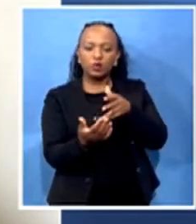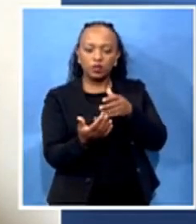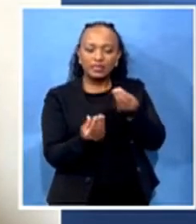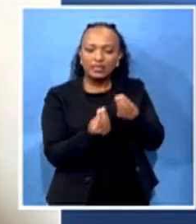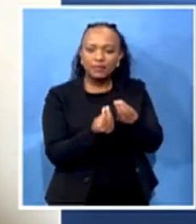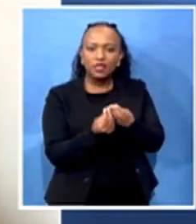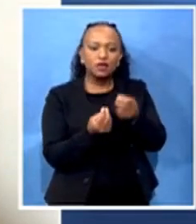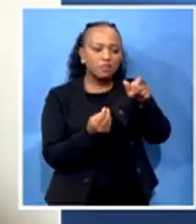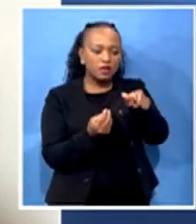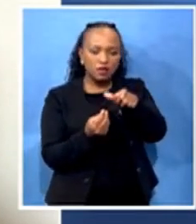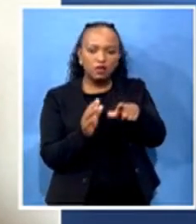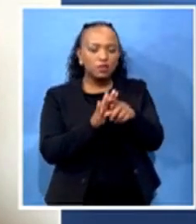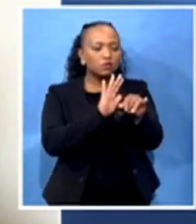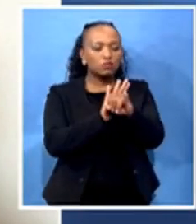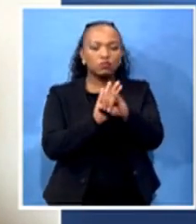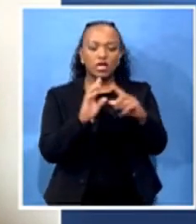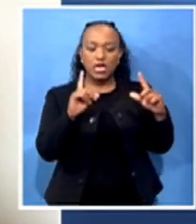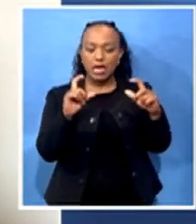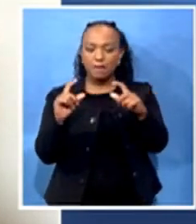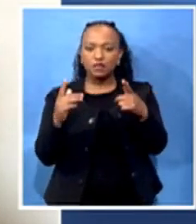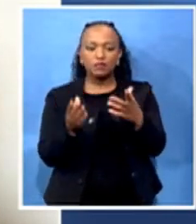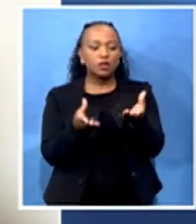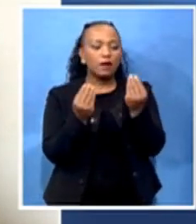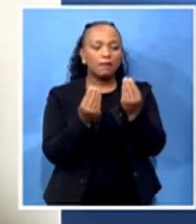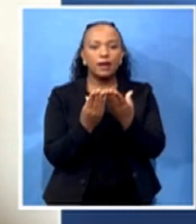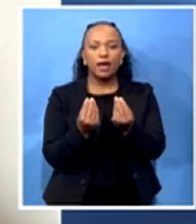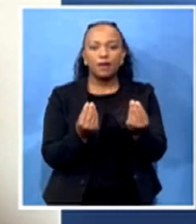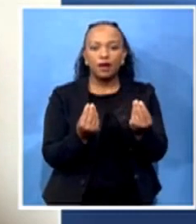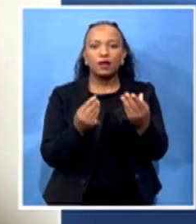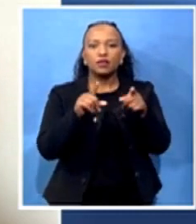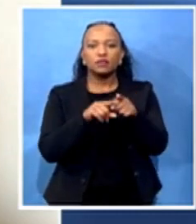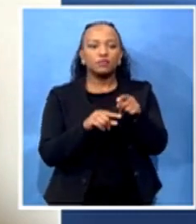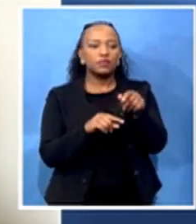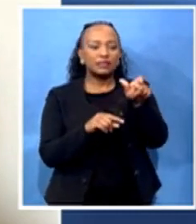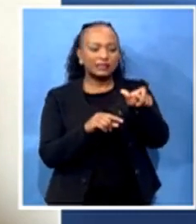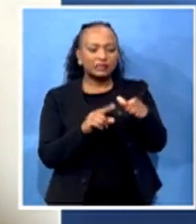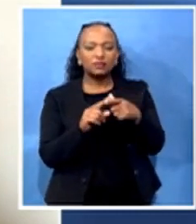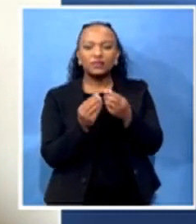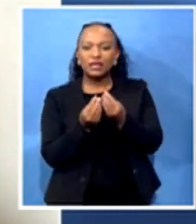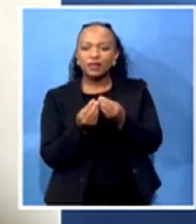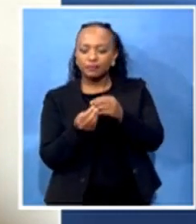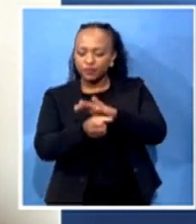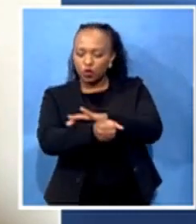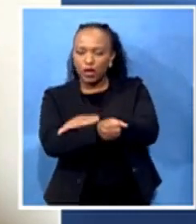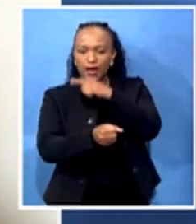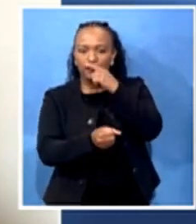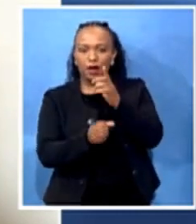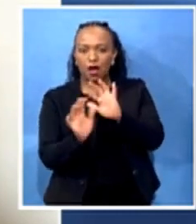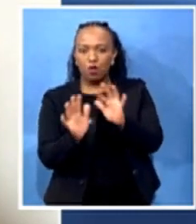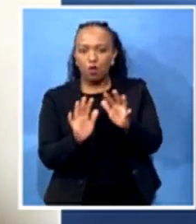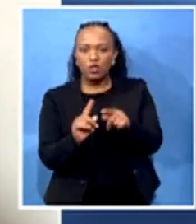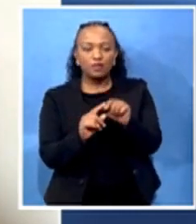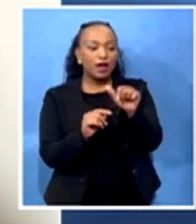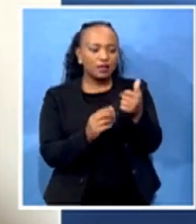also get numbers, get what time it is in Xitsonga, and there's also a range of other features you can find within